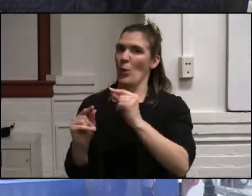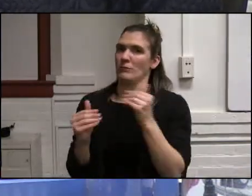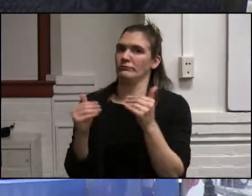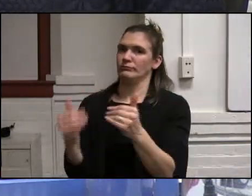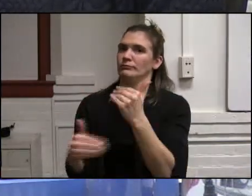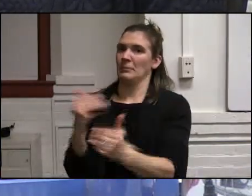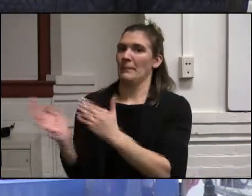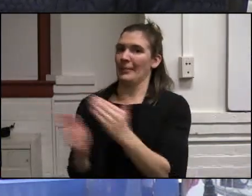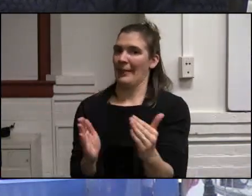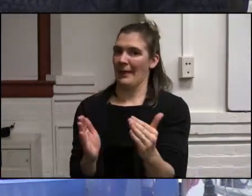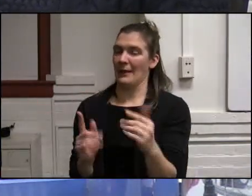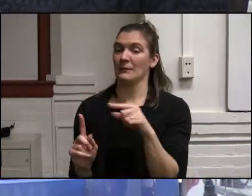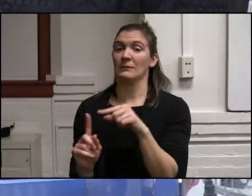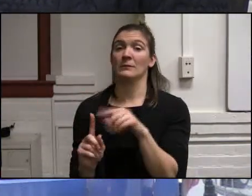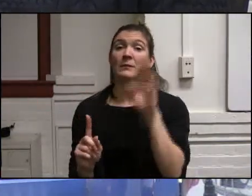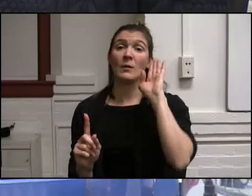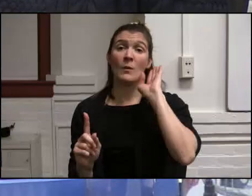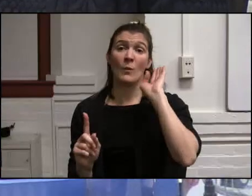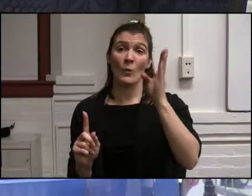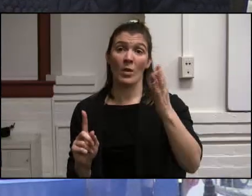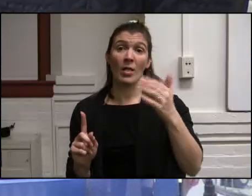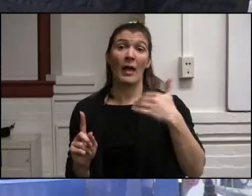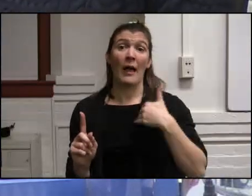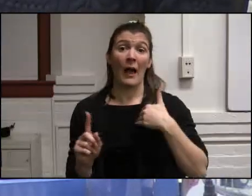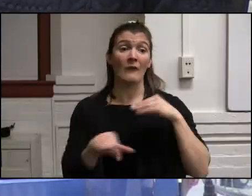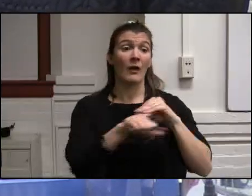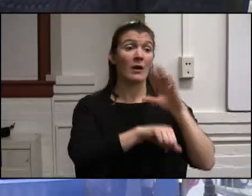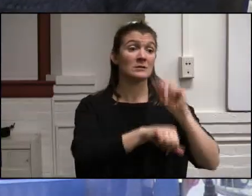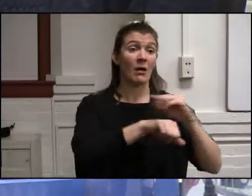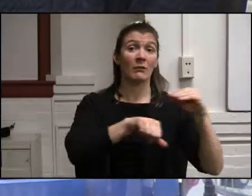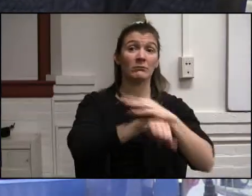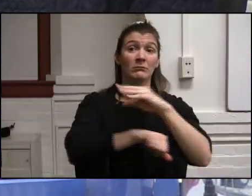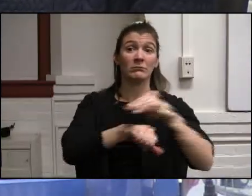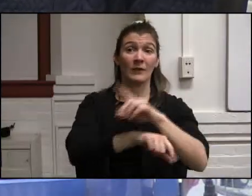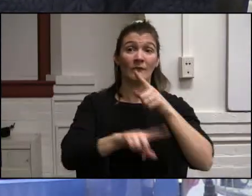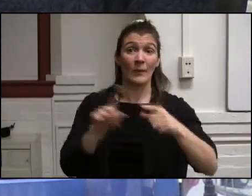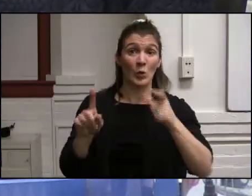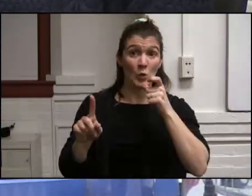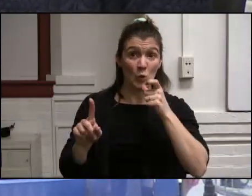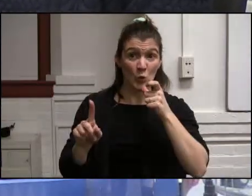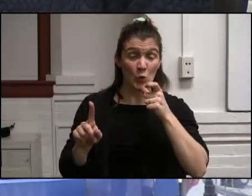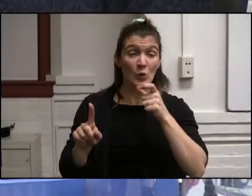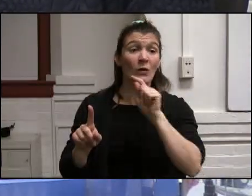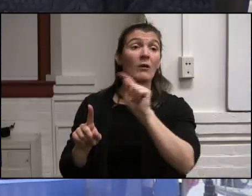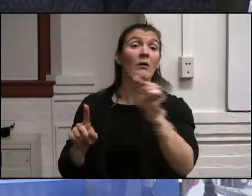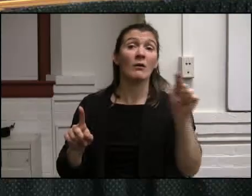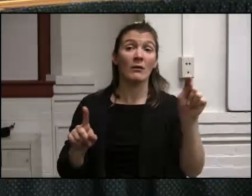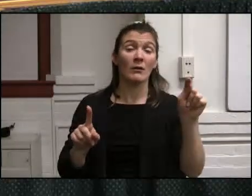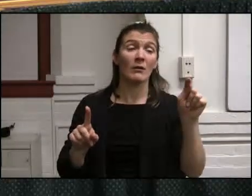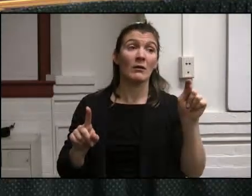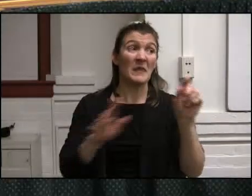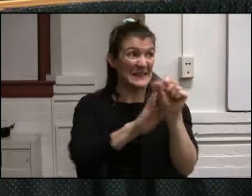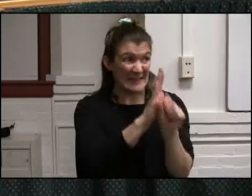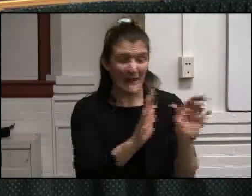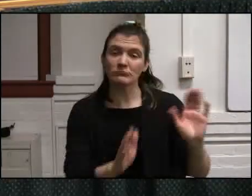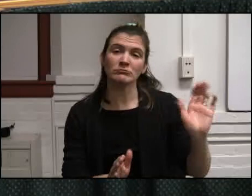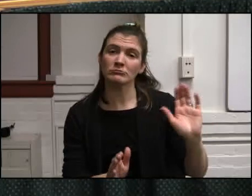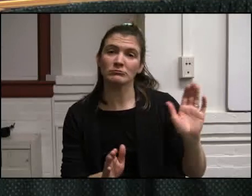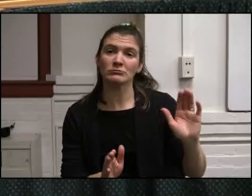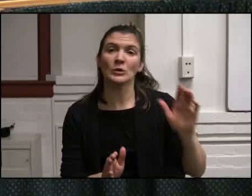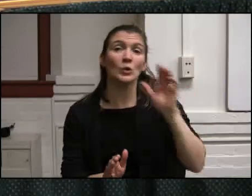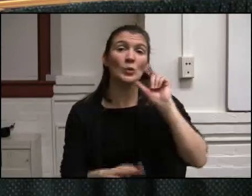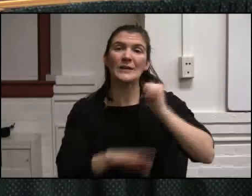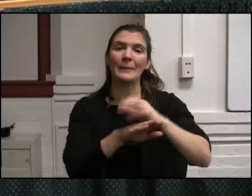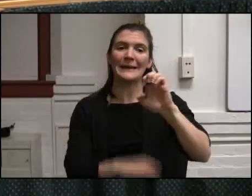will be receiving advice from the individuals who created, well, the ones who created